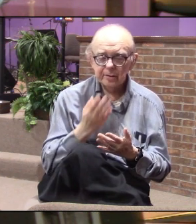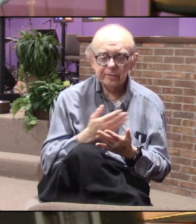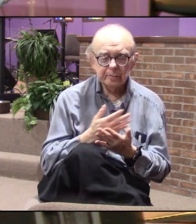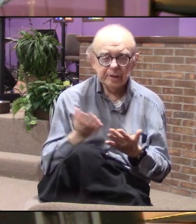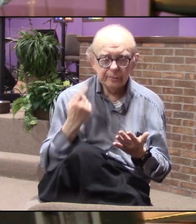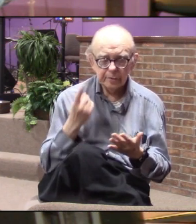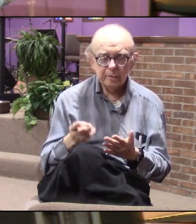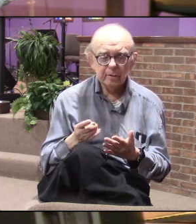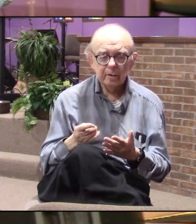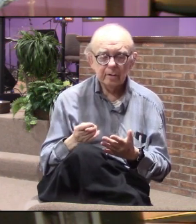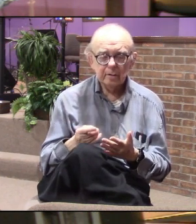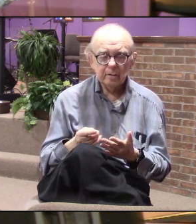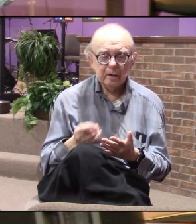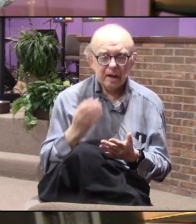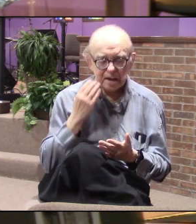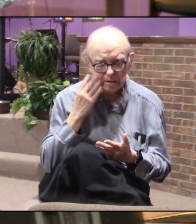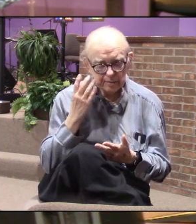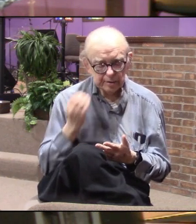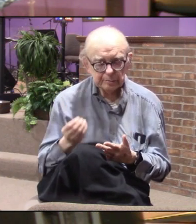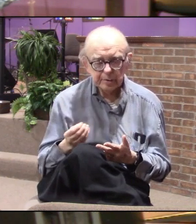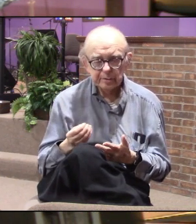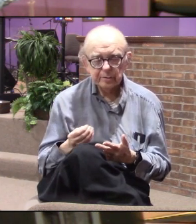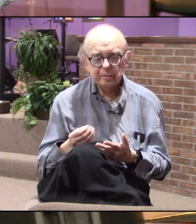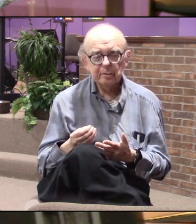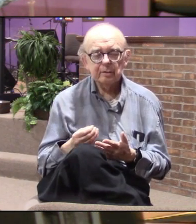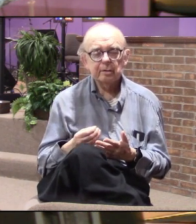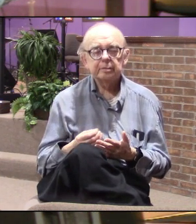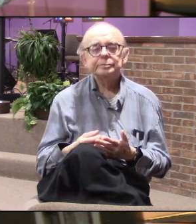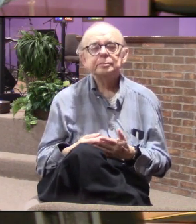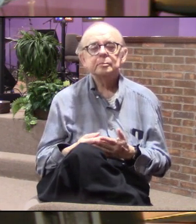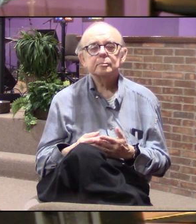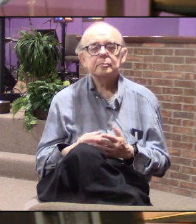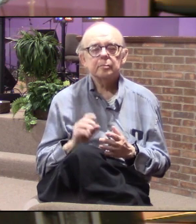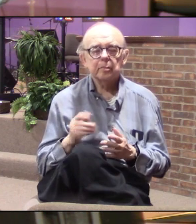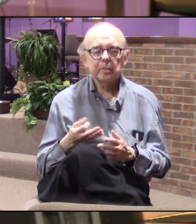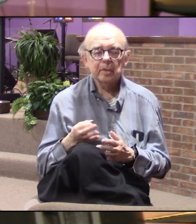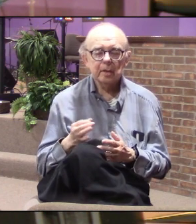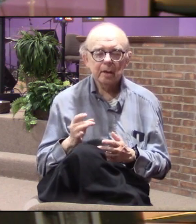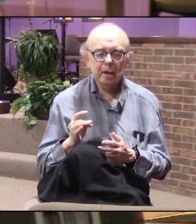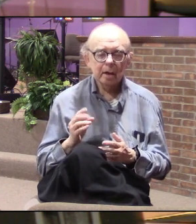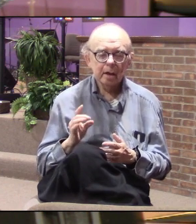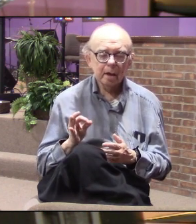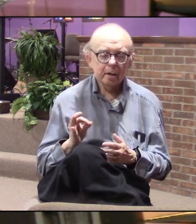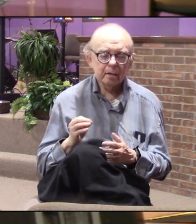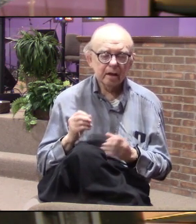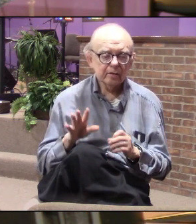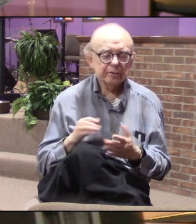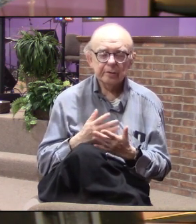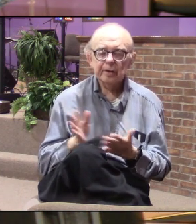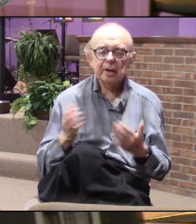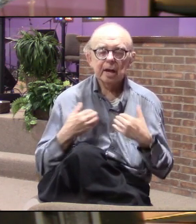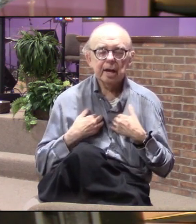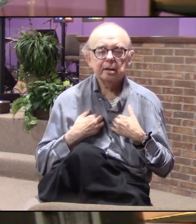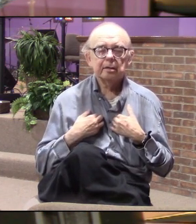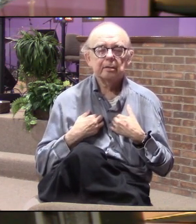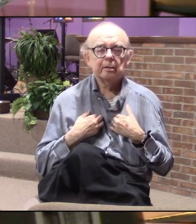know? Been there, done that. In 1989, I lost everything that I had.